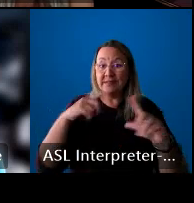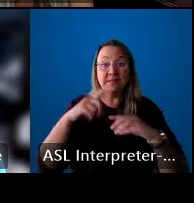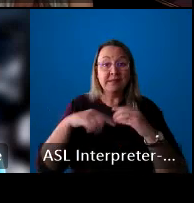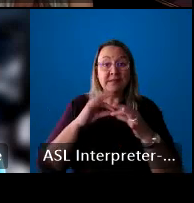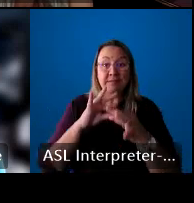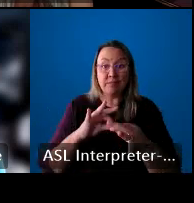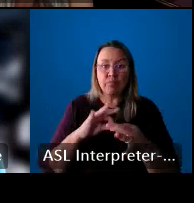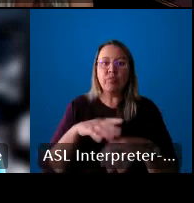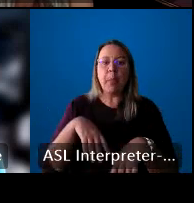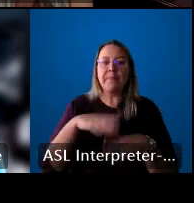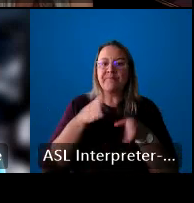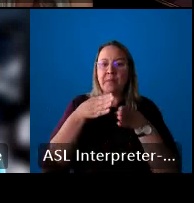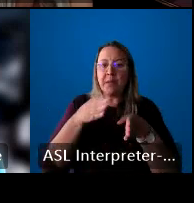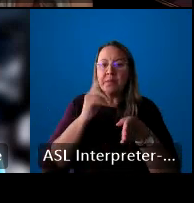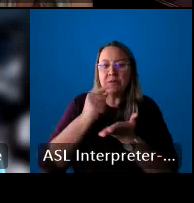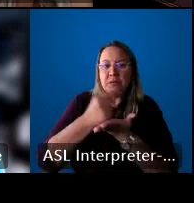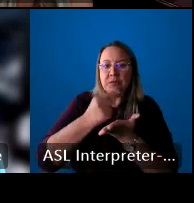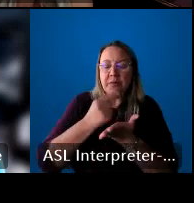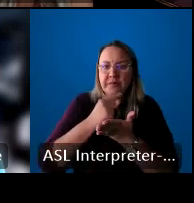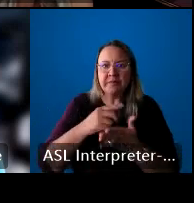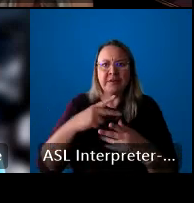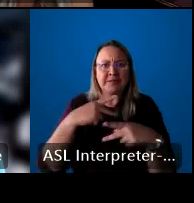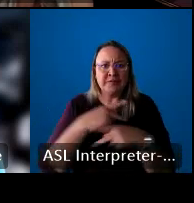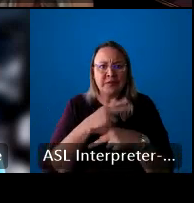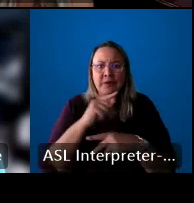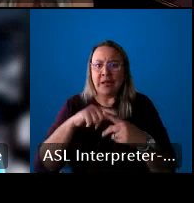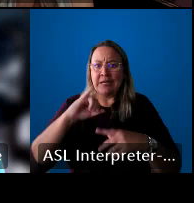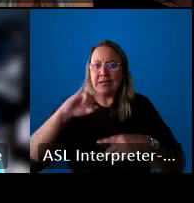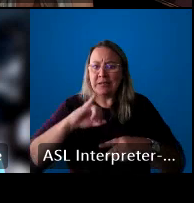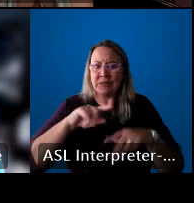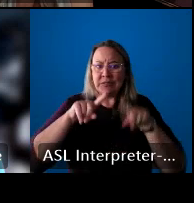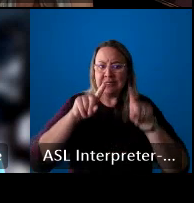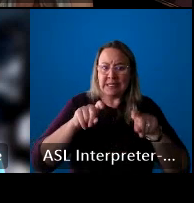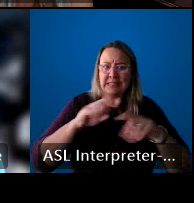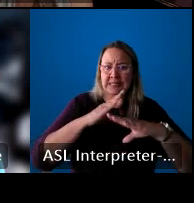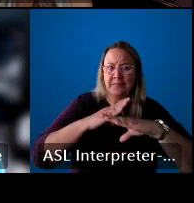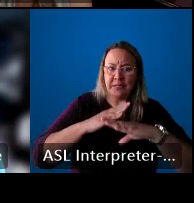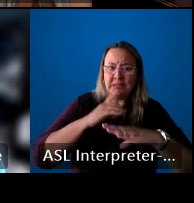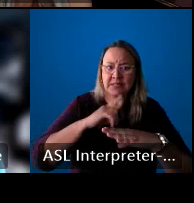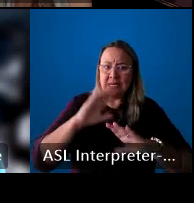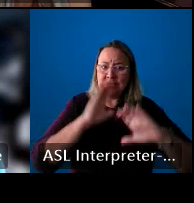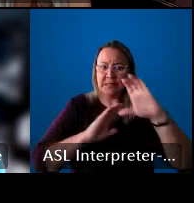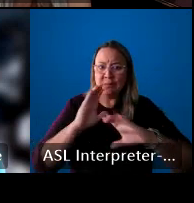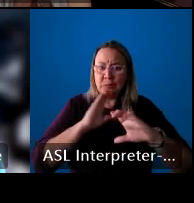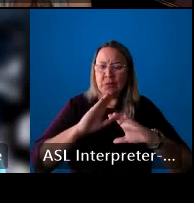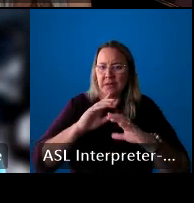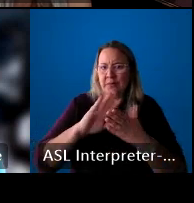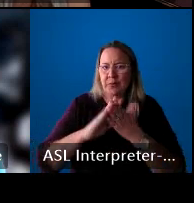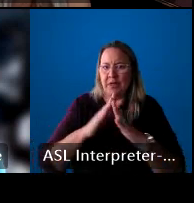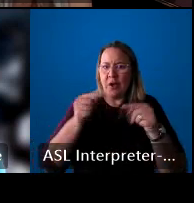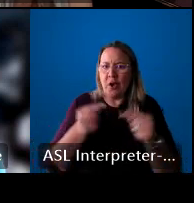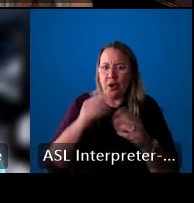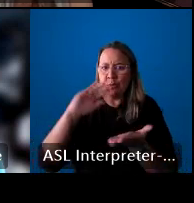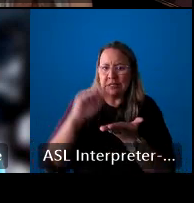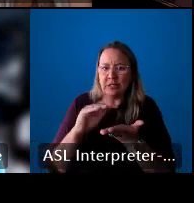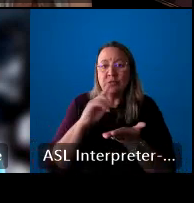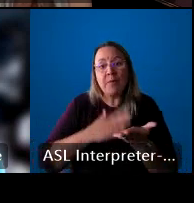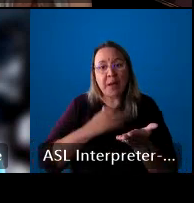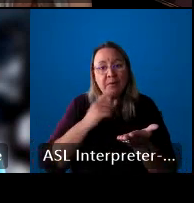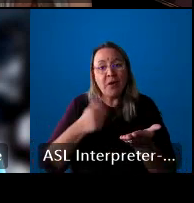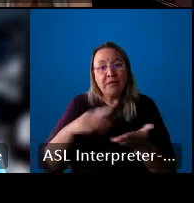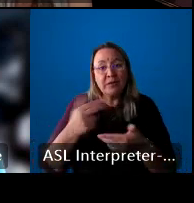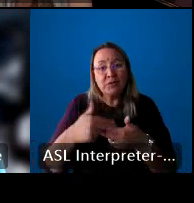Pathways to Treatment, Overcoming Insurance and Testing Barriers, and Exploring the Intersection of Harm Reduction. So I'm really happy to have all of you in the